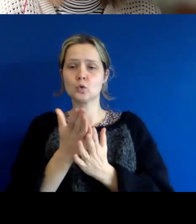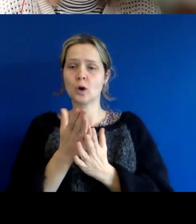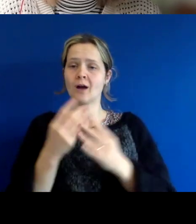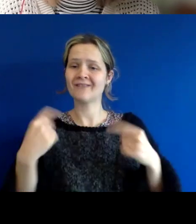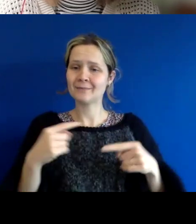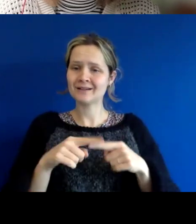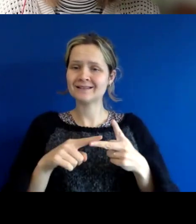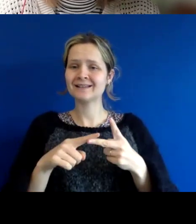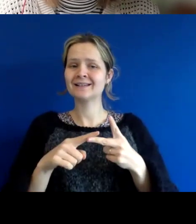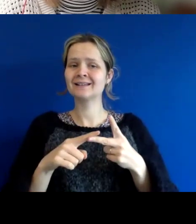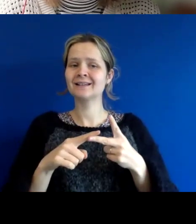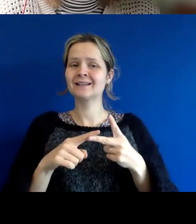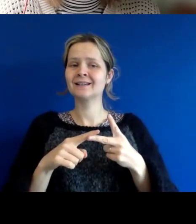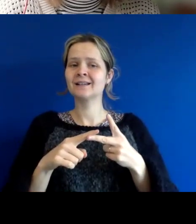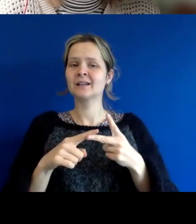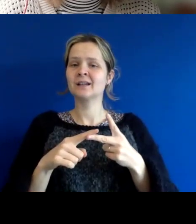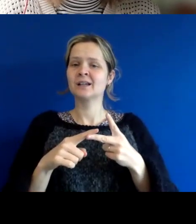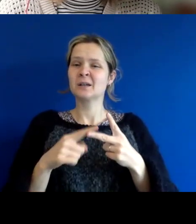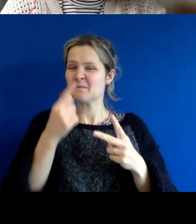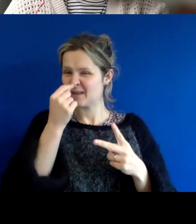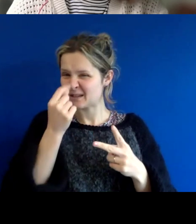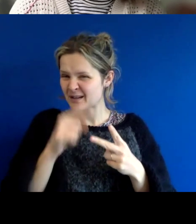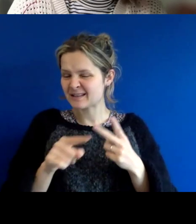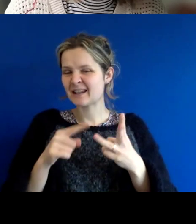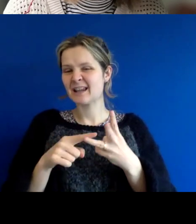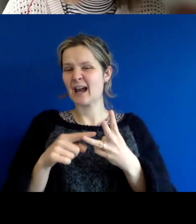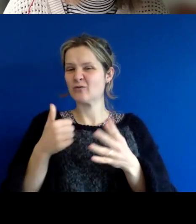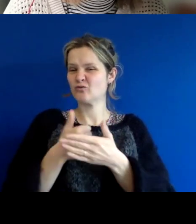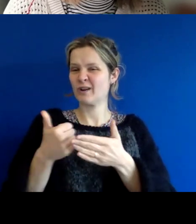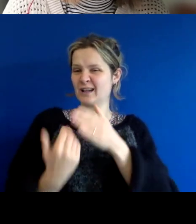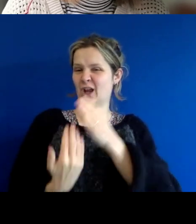feasibility, and how regularly it had been updated, how recent it had been updated.